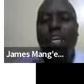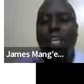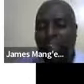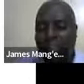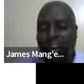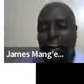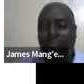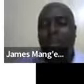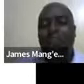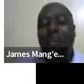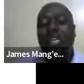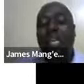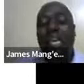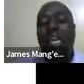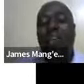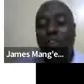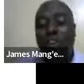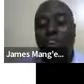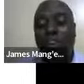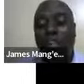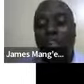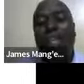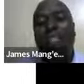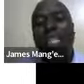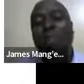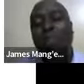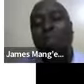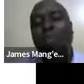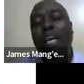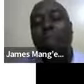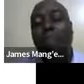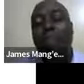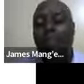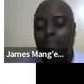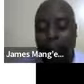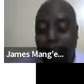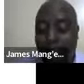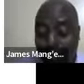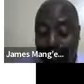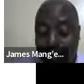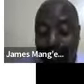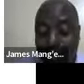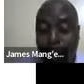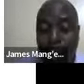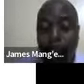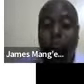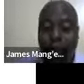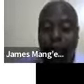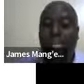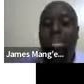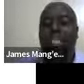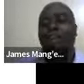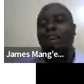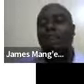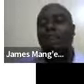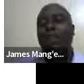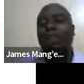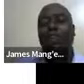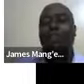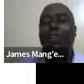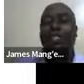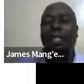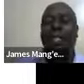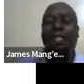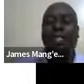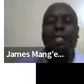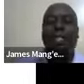they feel that they are, if you want any kind of your loyalty, you must deal with people like people, not like animals. So I think it is very important